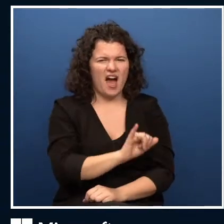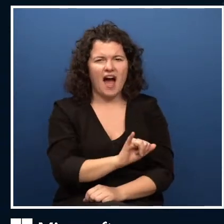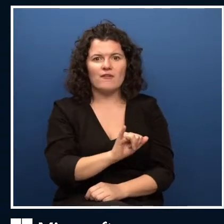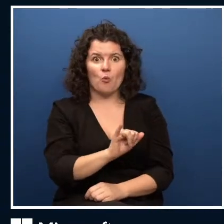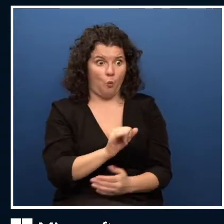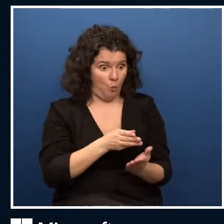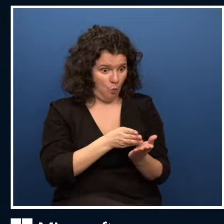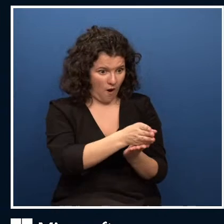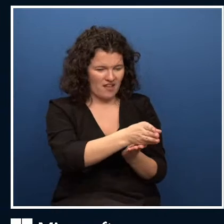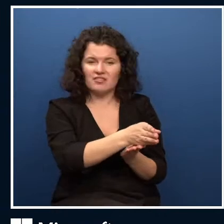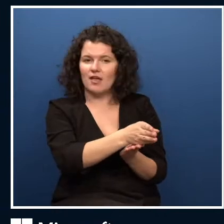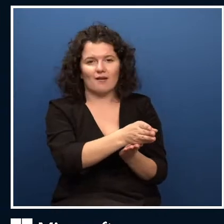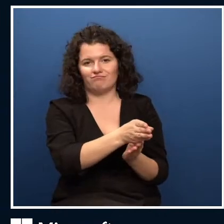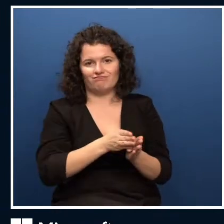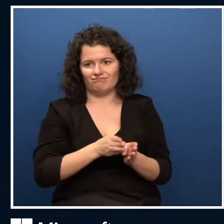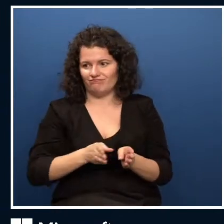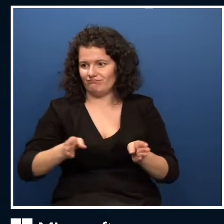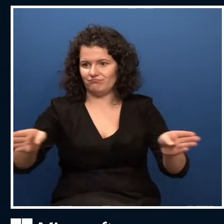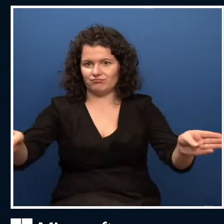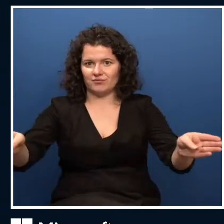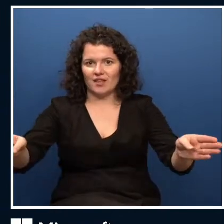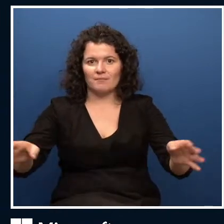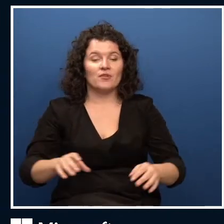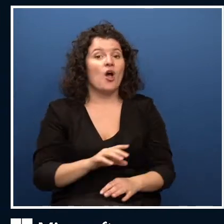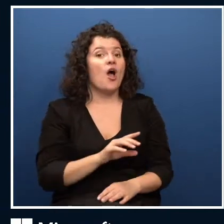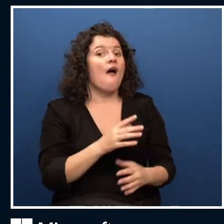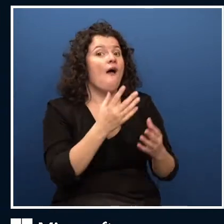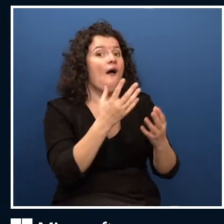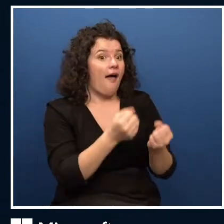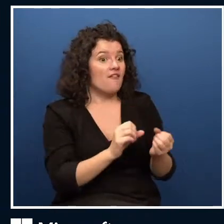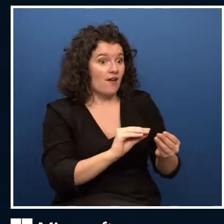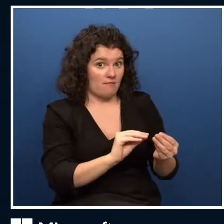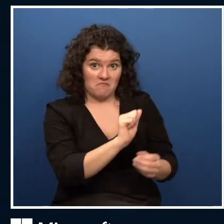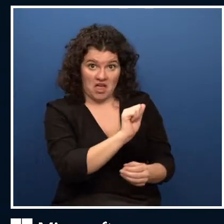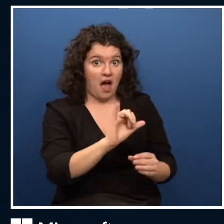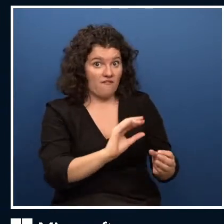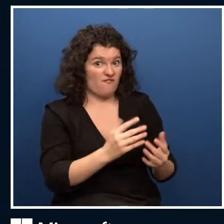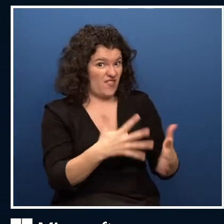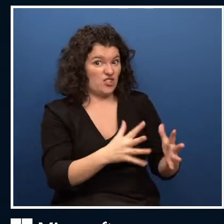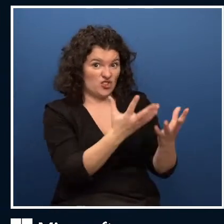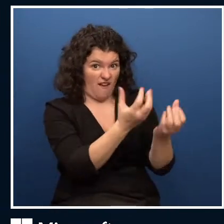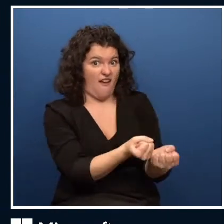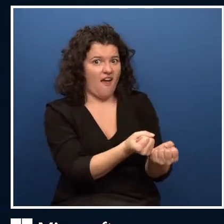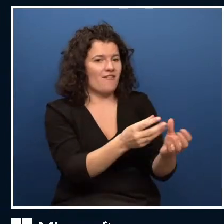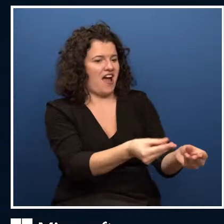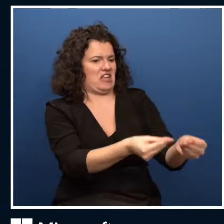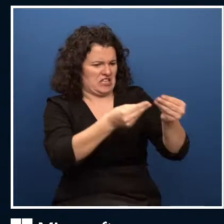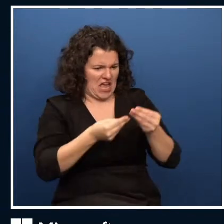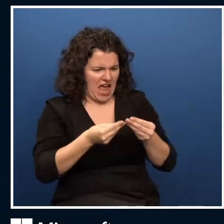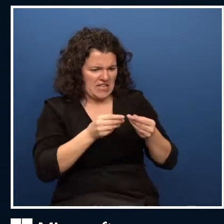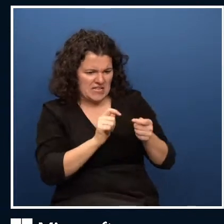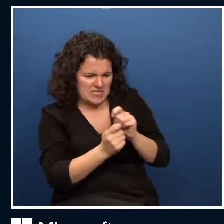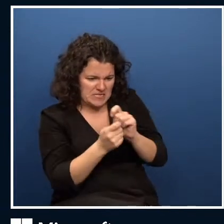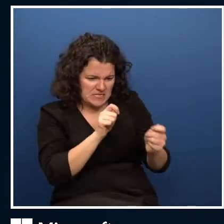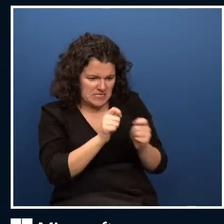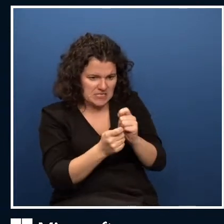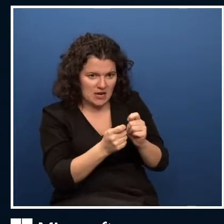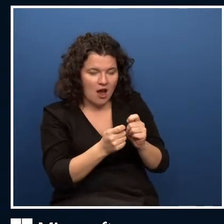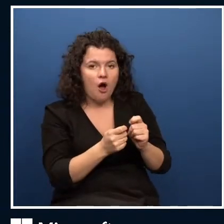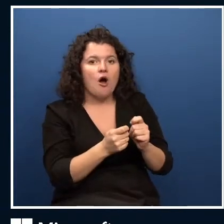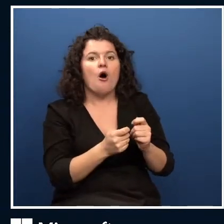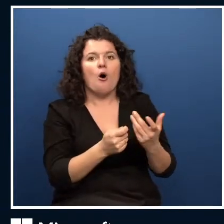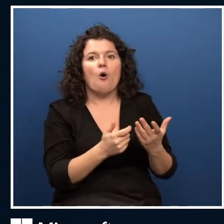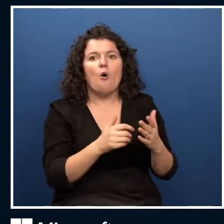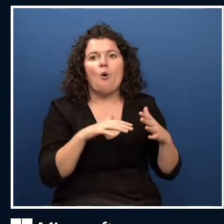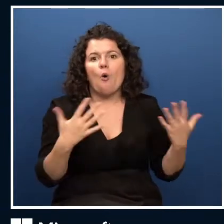you improvise on the already existing models in AI, or you work on applying AI to some cutting edge technology, like quantum computing